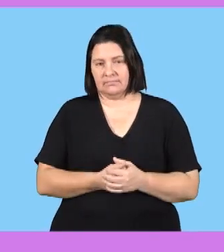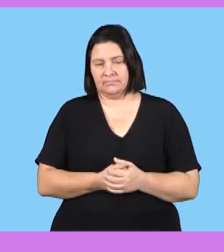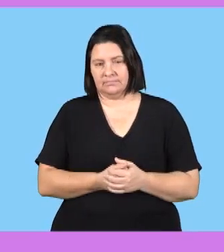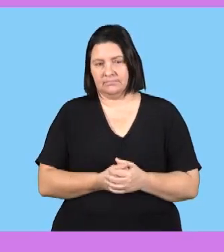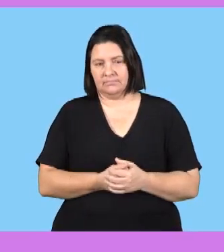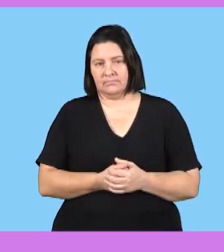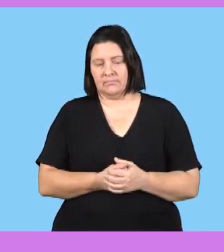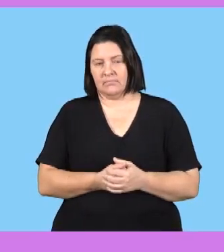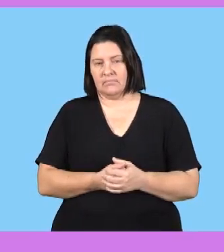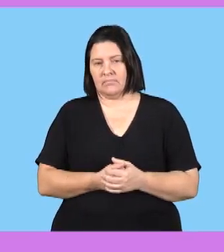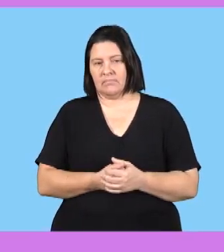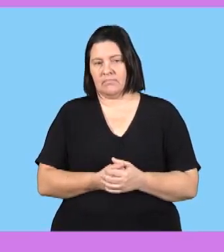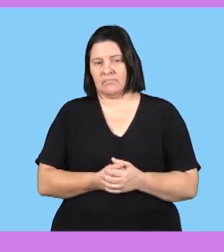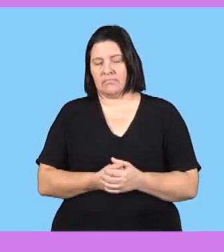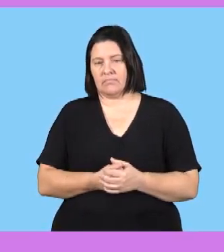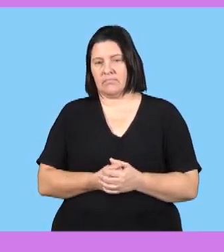to contribute